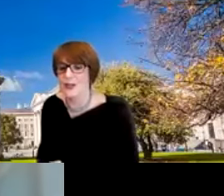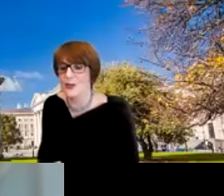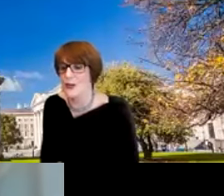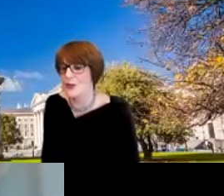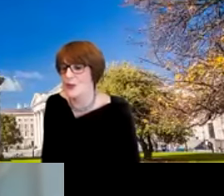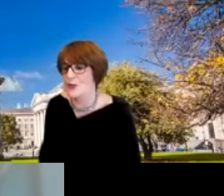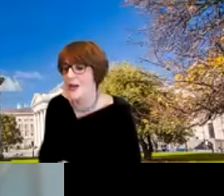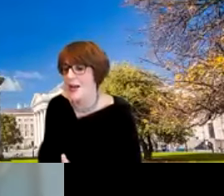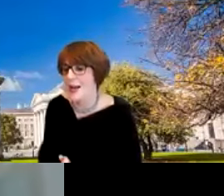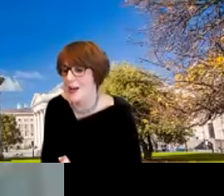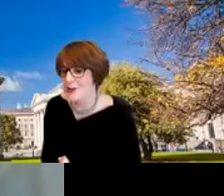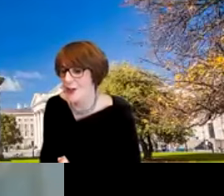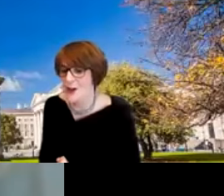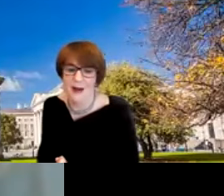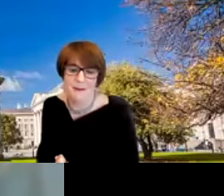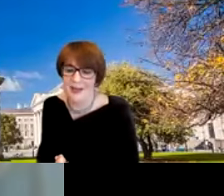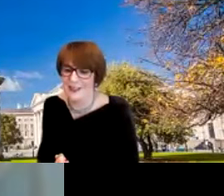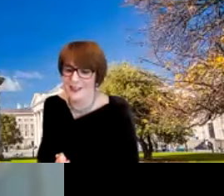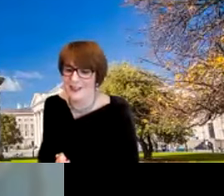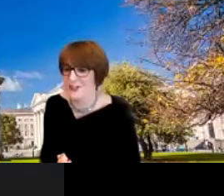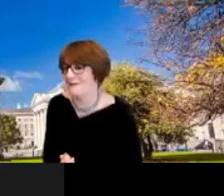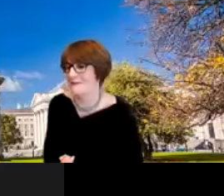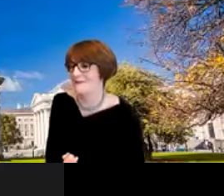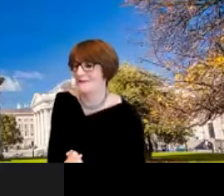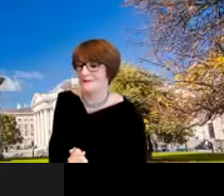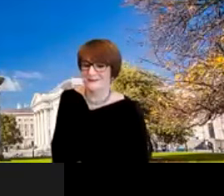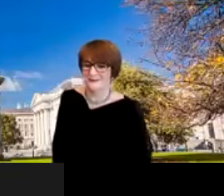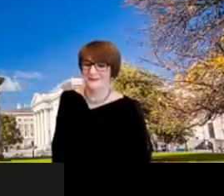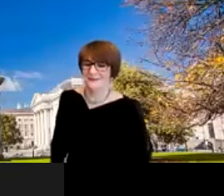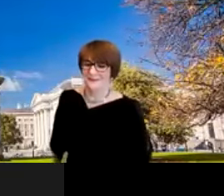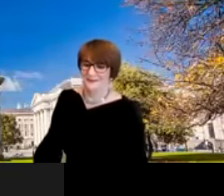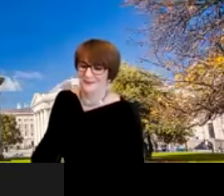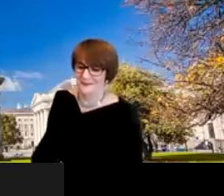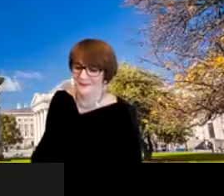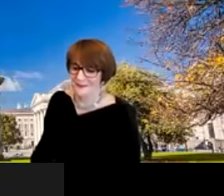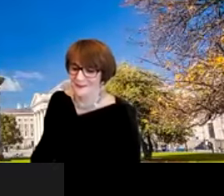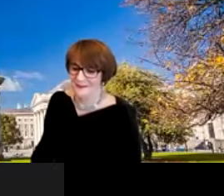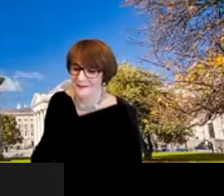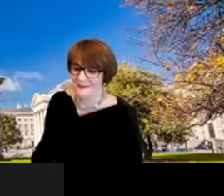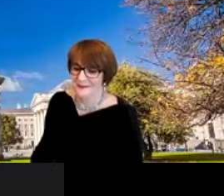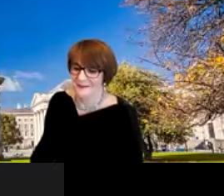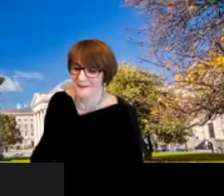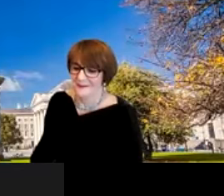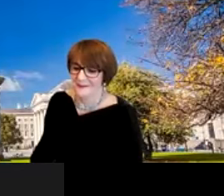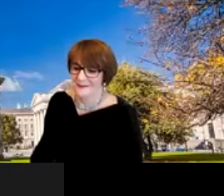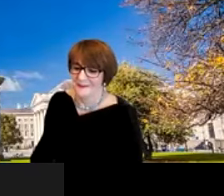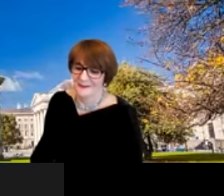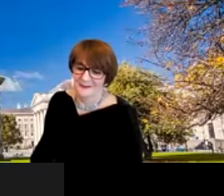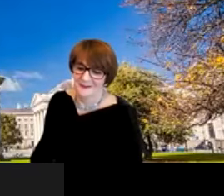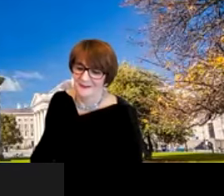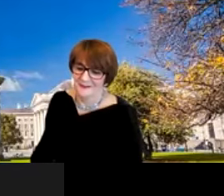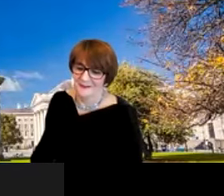Foley, who's going to chair a panel discussion. Thank you very much, Mary, and thank you for that